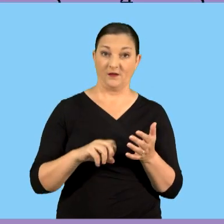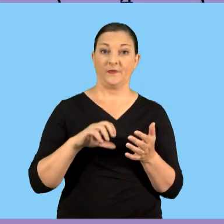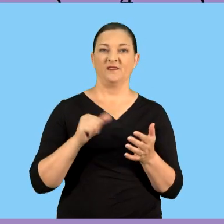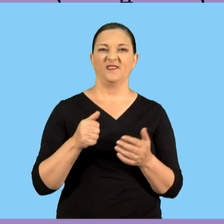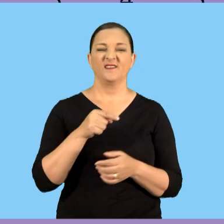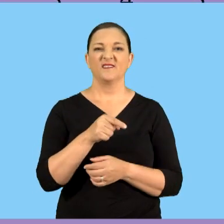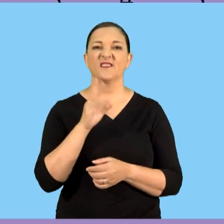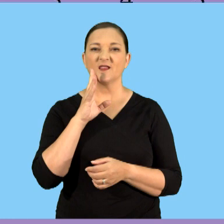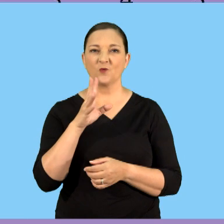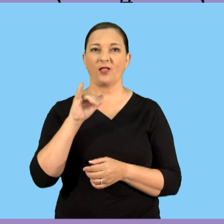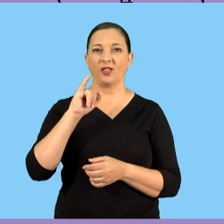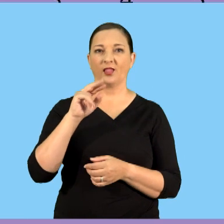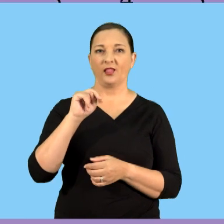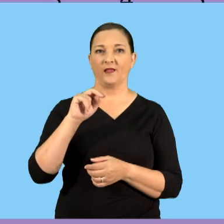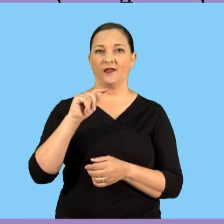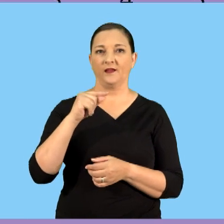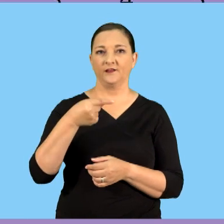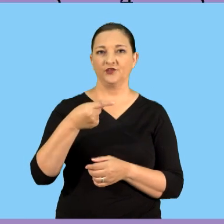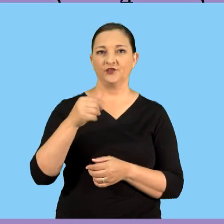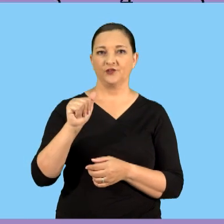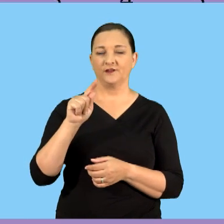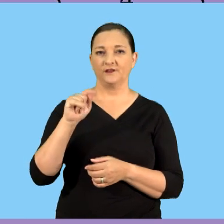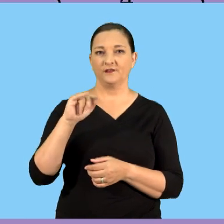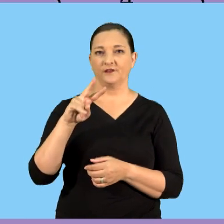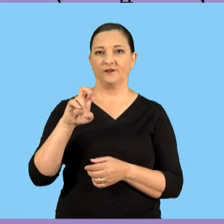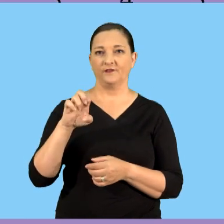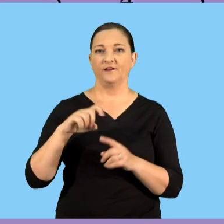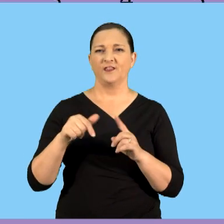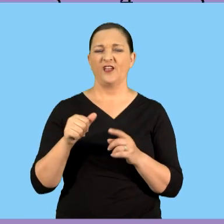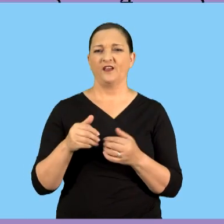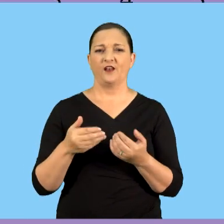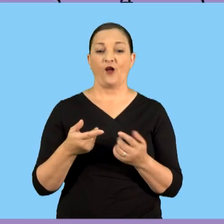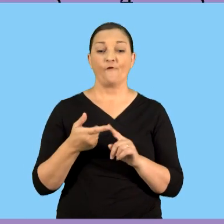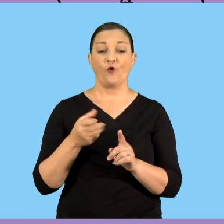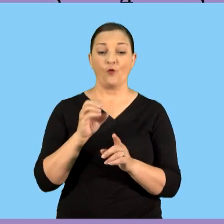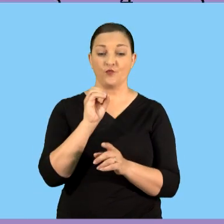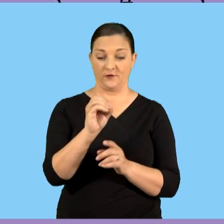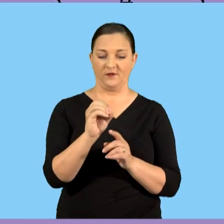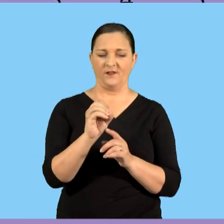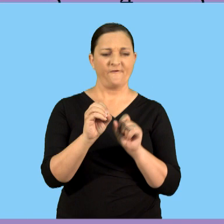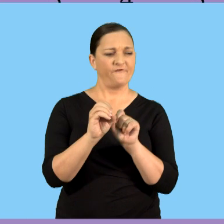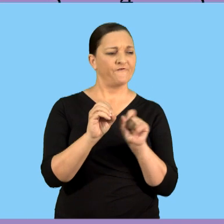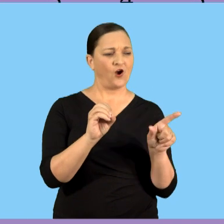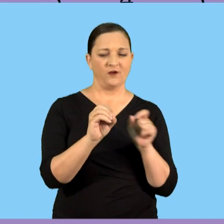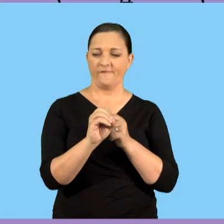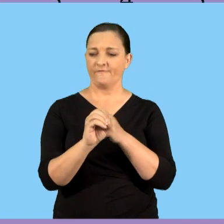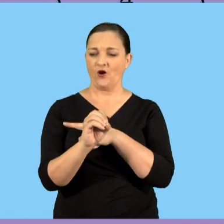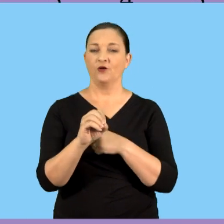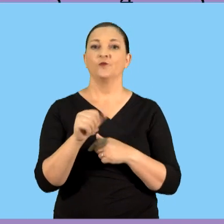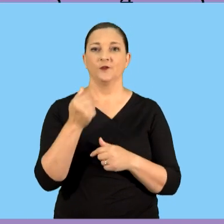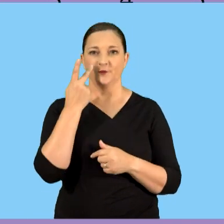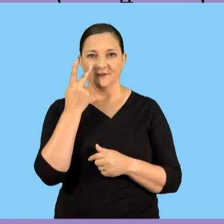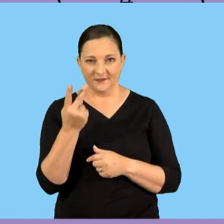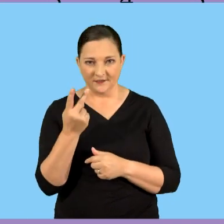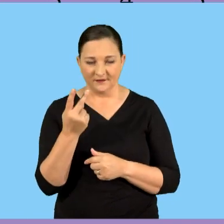that of the integer that is furthest away from 0. So I've got the number line there just to remind us which